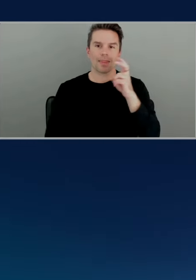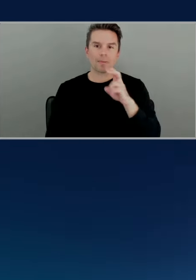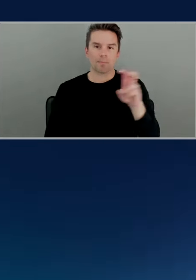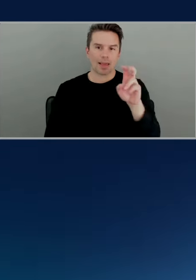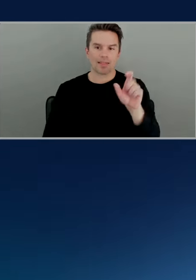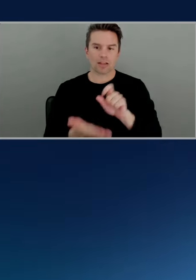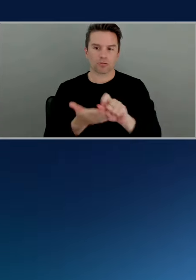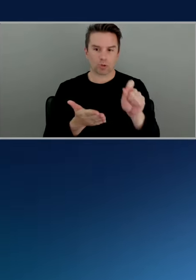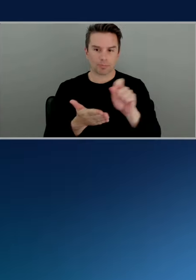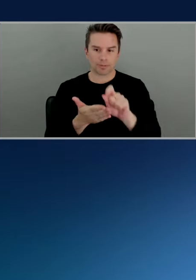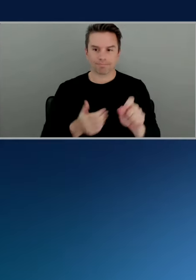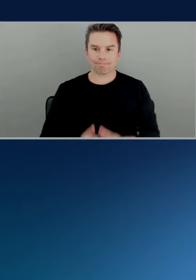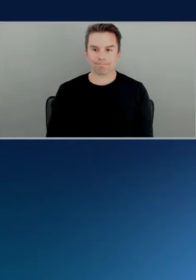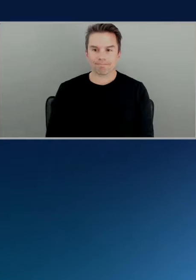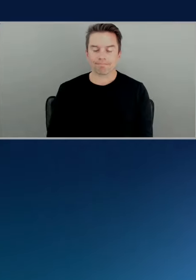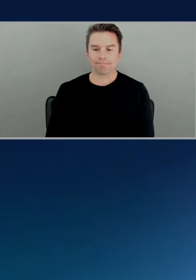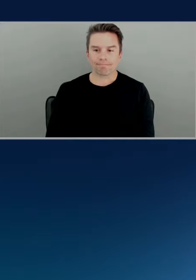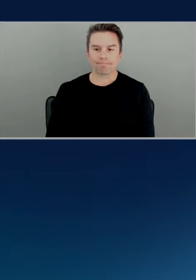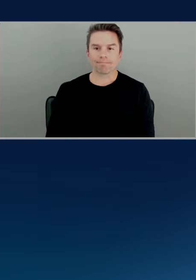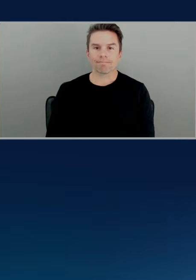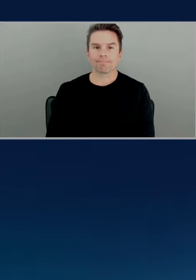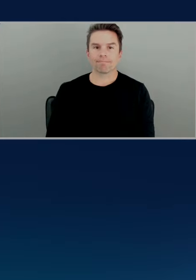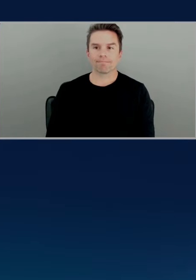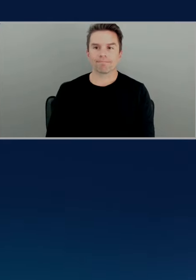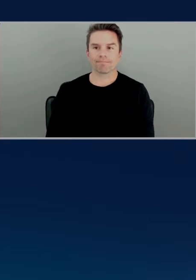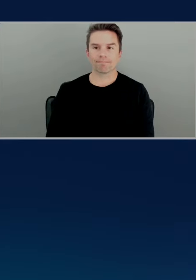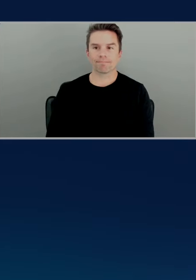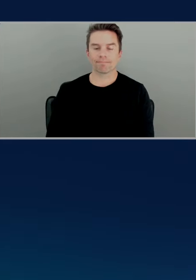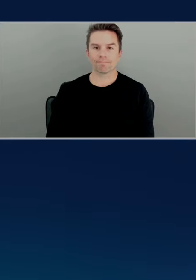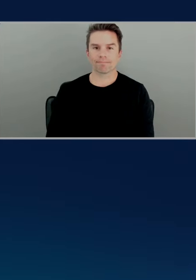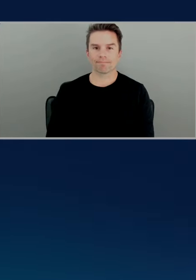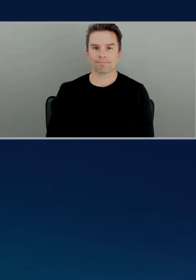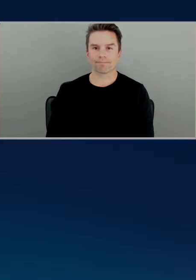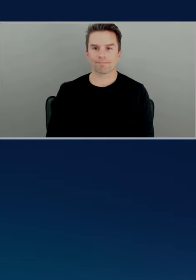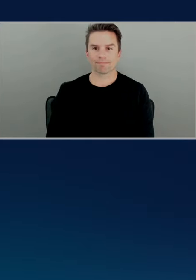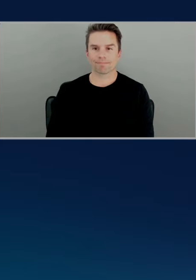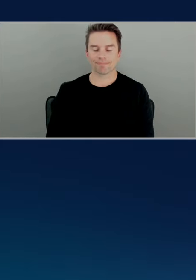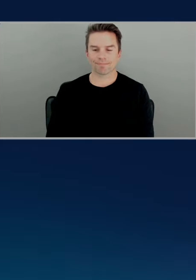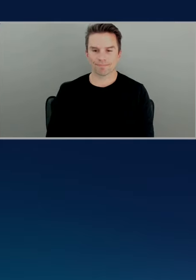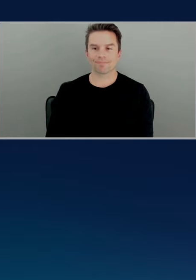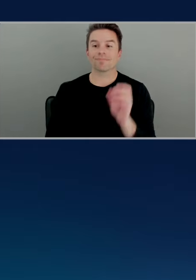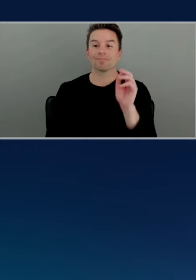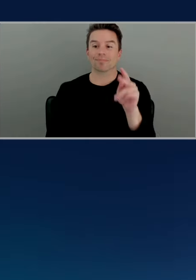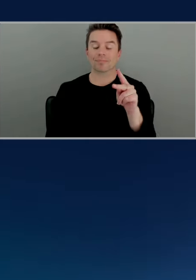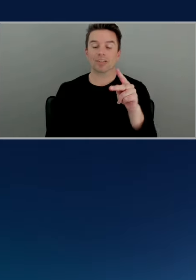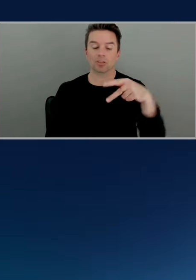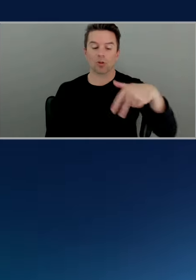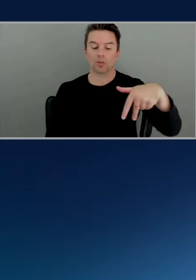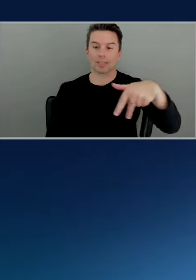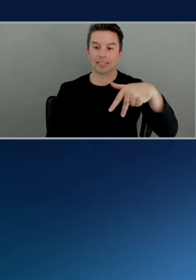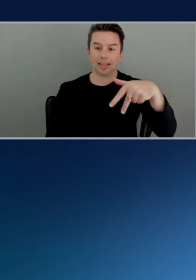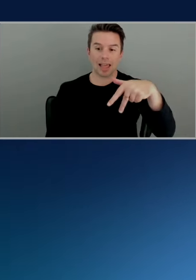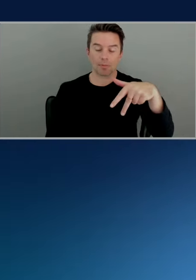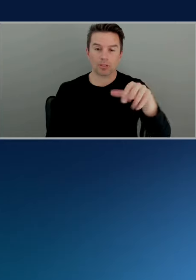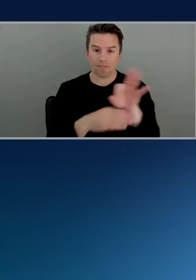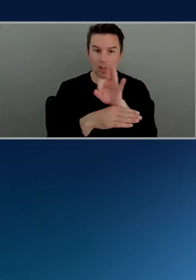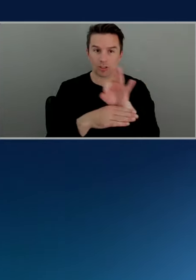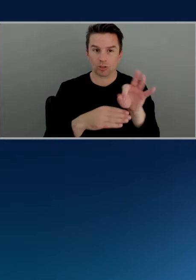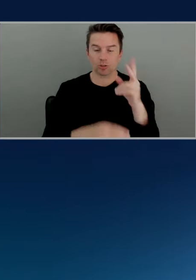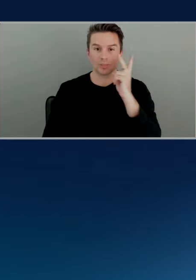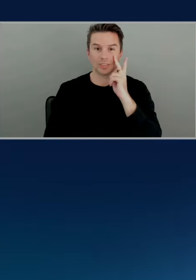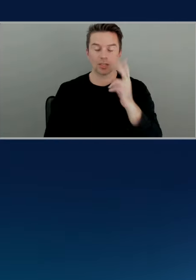please. There we go. Help my eyes out a little bit. Yeah, so this Lambda function, as you can kind of see, we have the X-ray